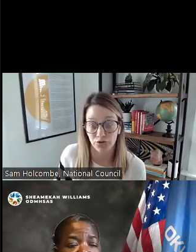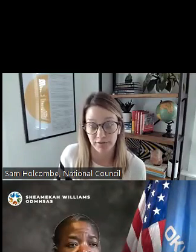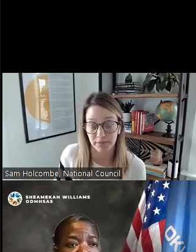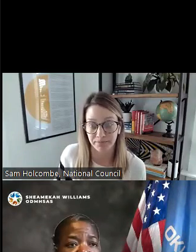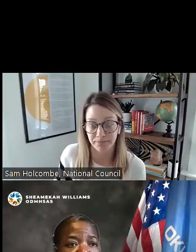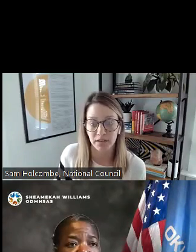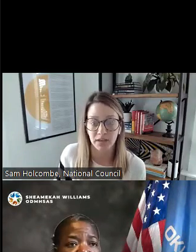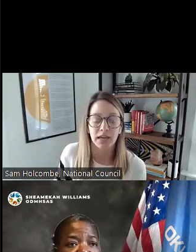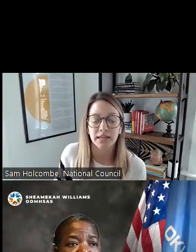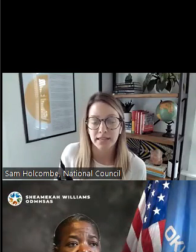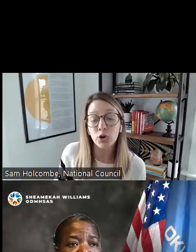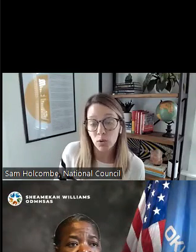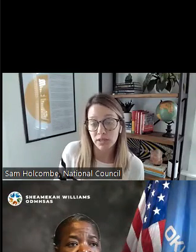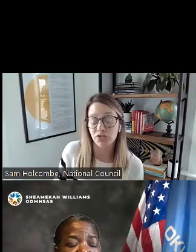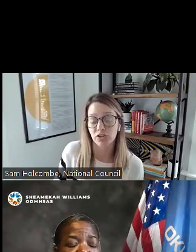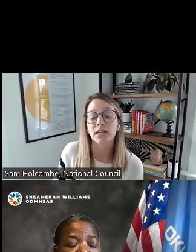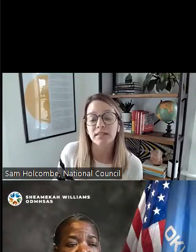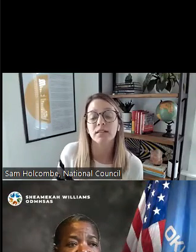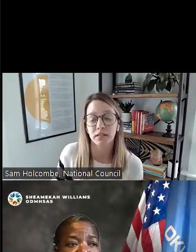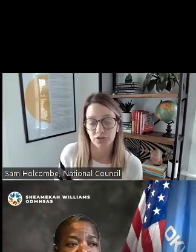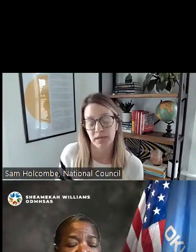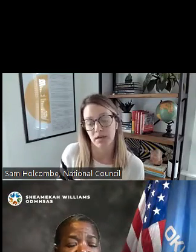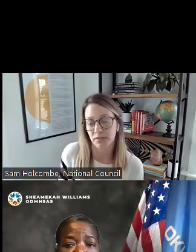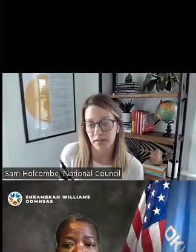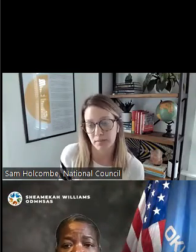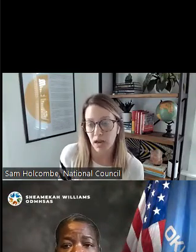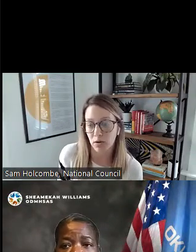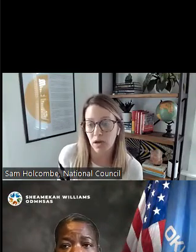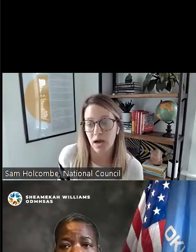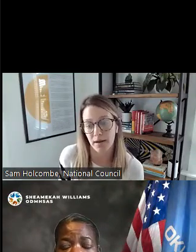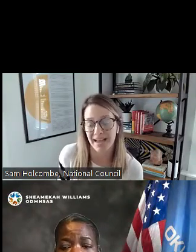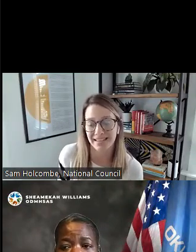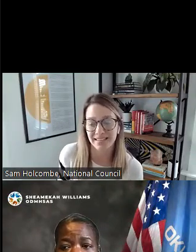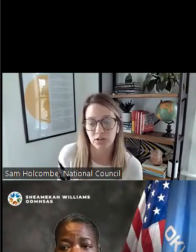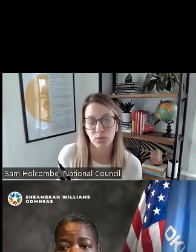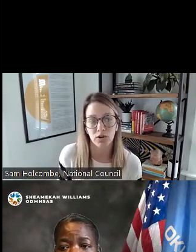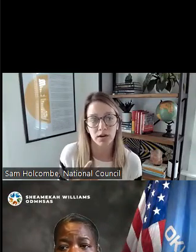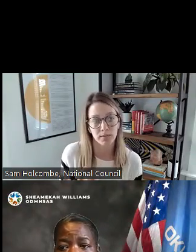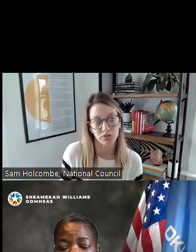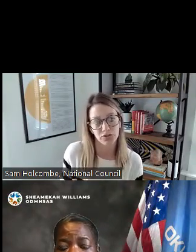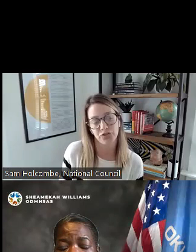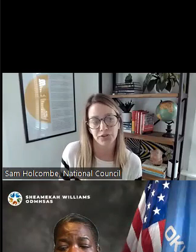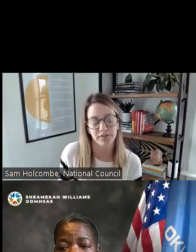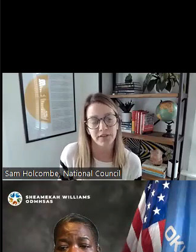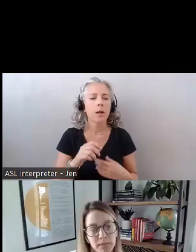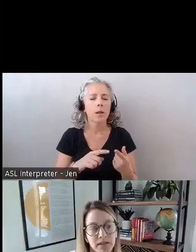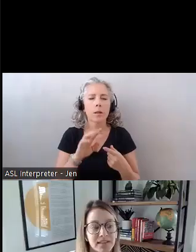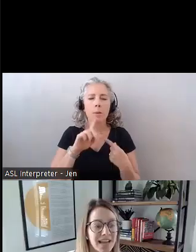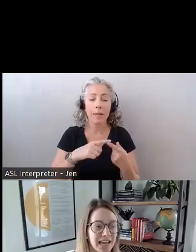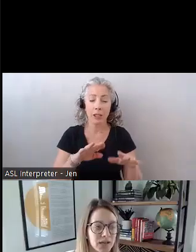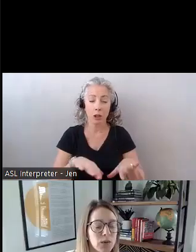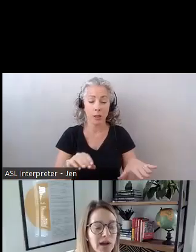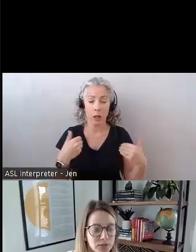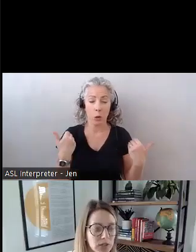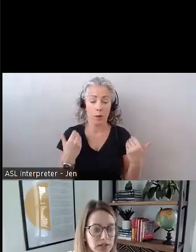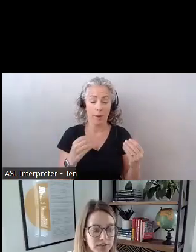family and caregiver-driven. Care coordination is the linchpin of this model. And when talking about children, youth, and